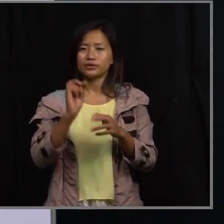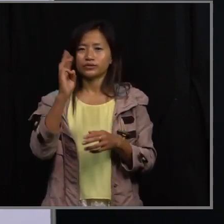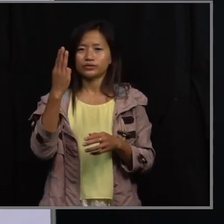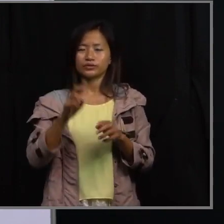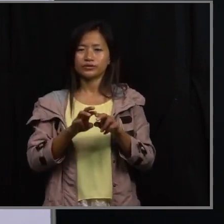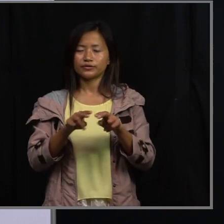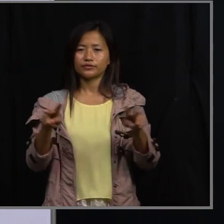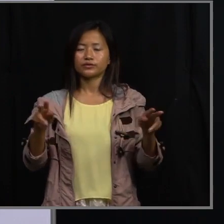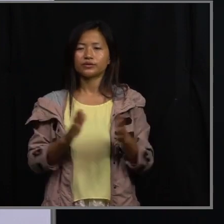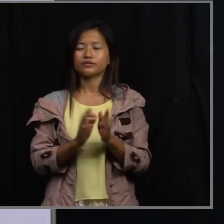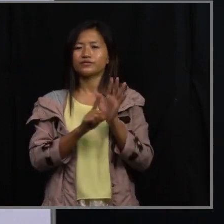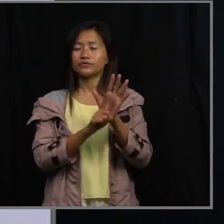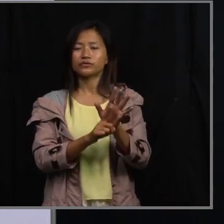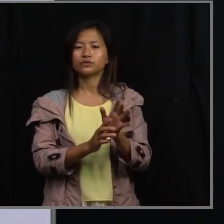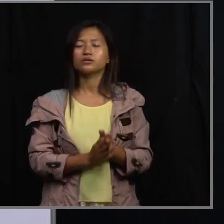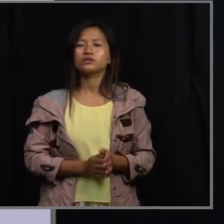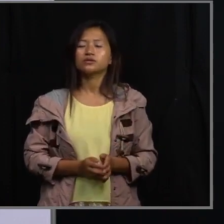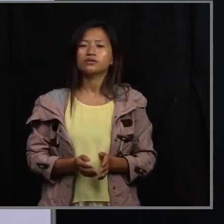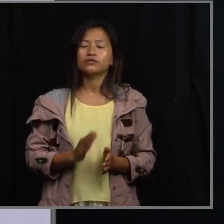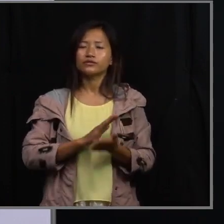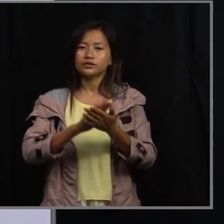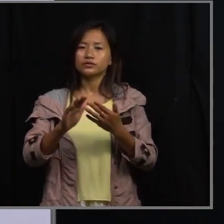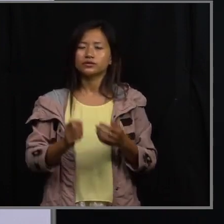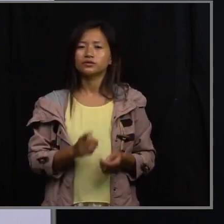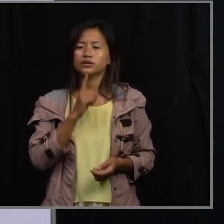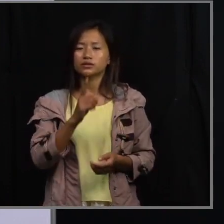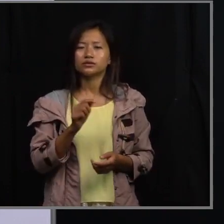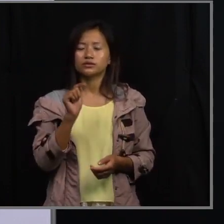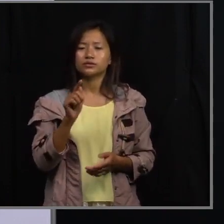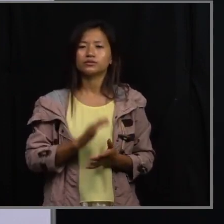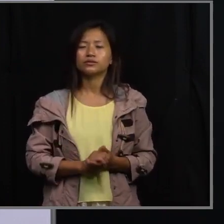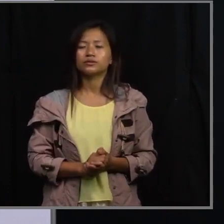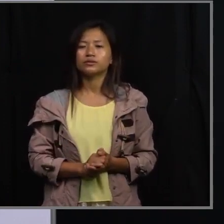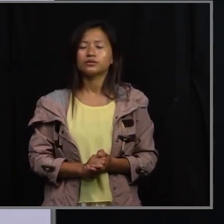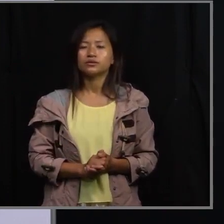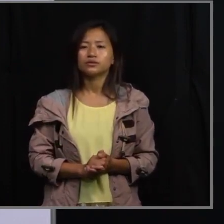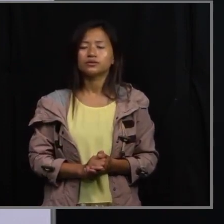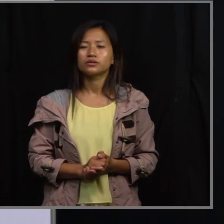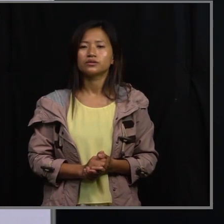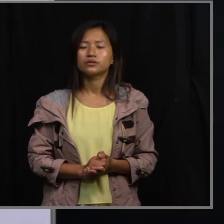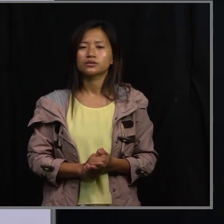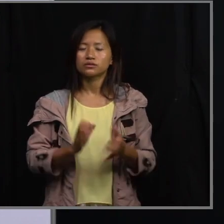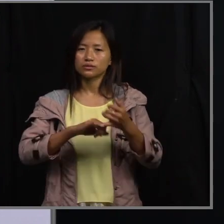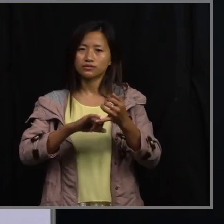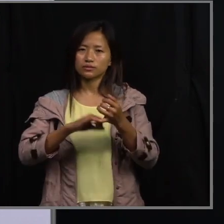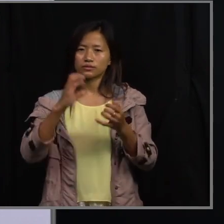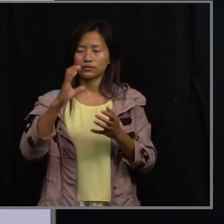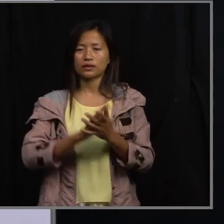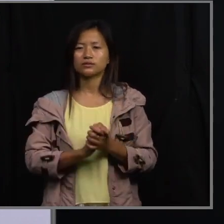of the forces. Okay, so before finishing my class, let me tell you, okay, so actually the science, okay dear